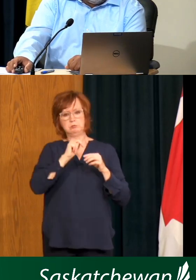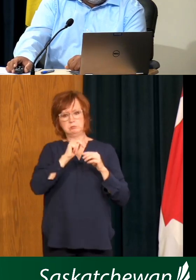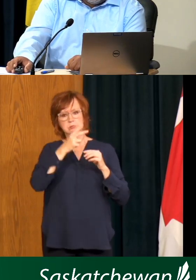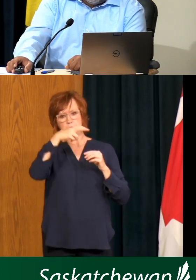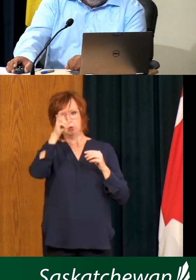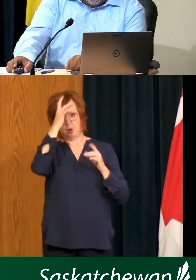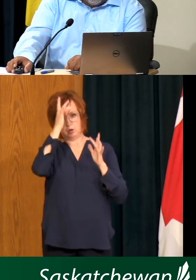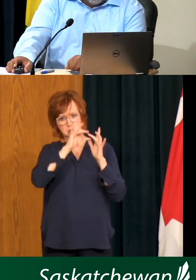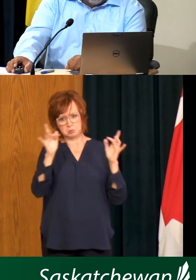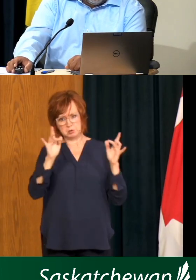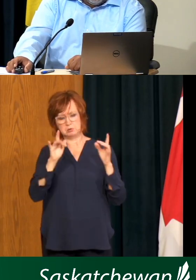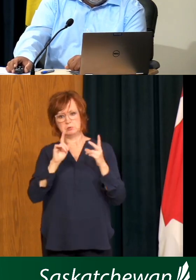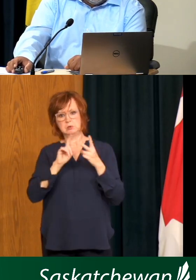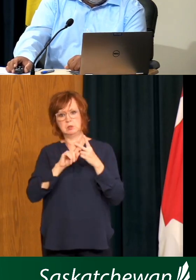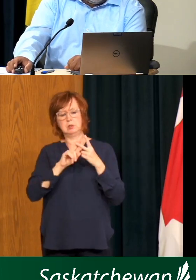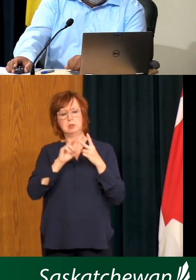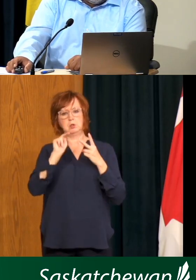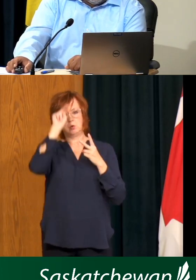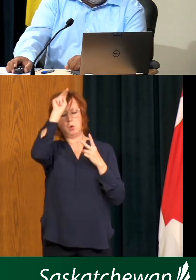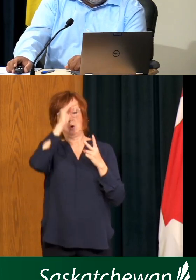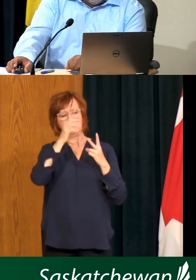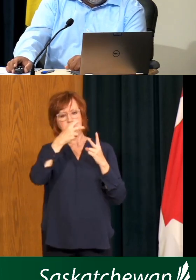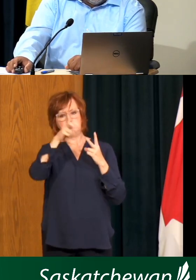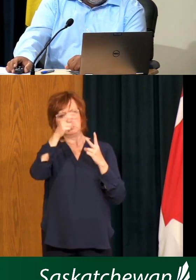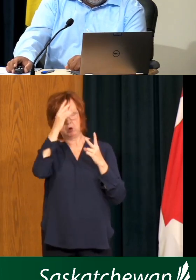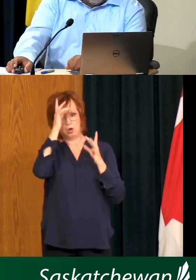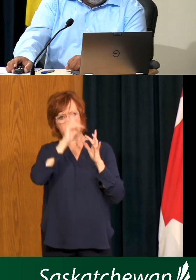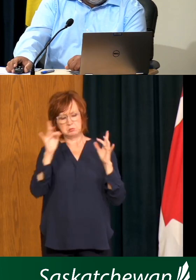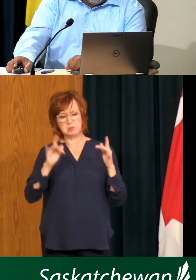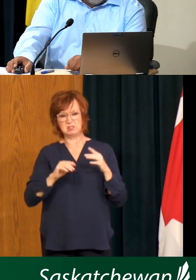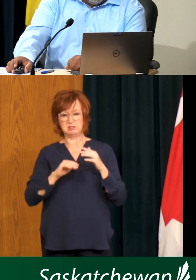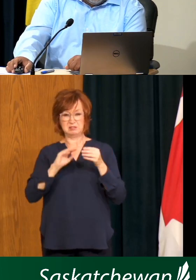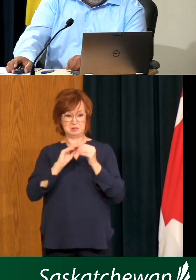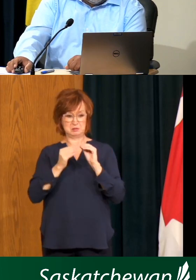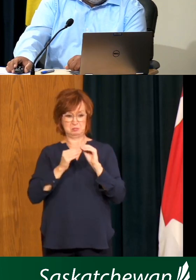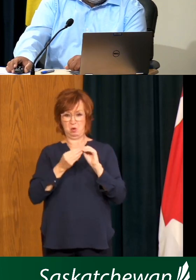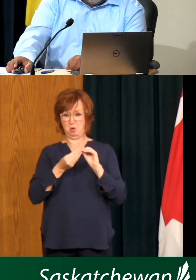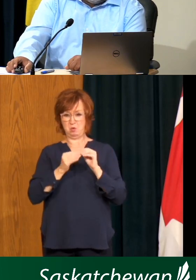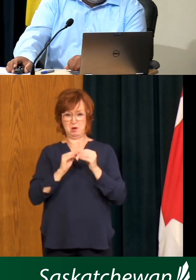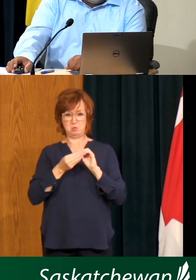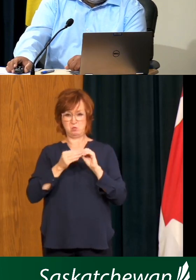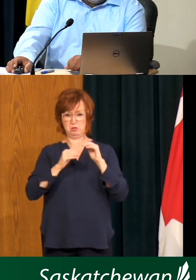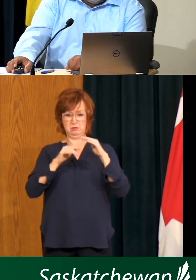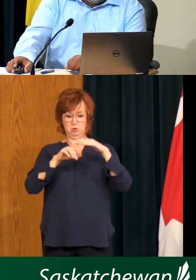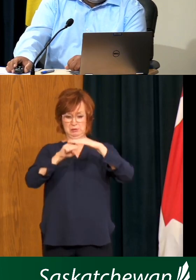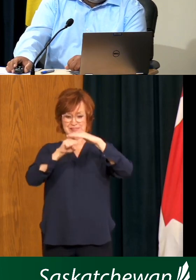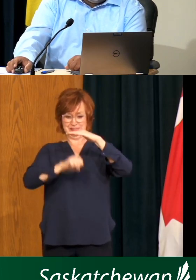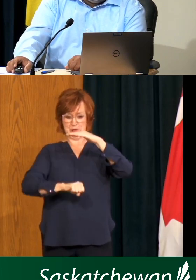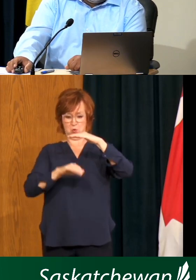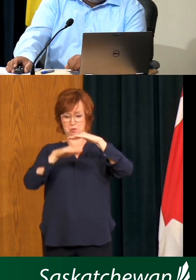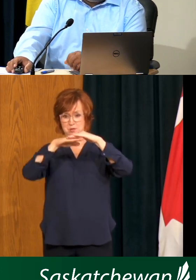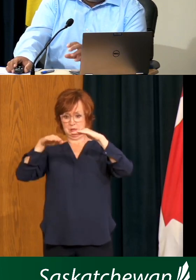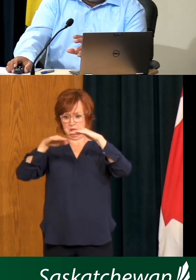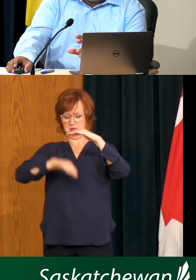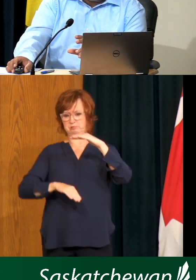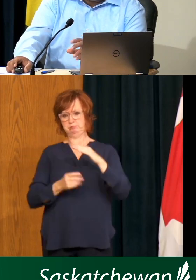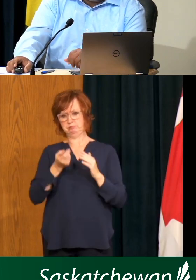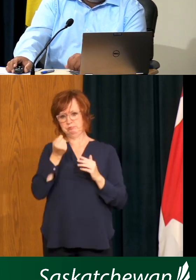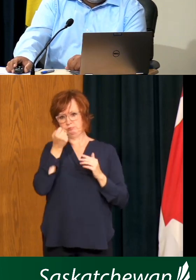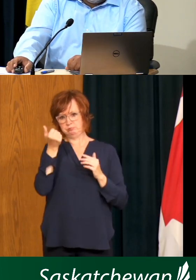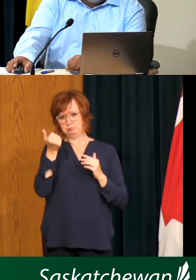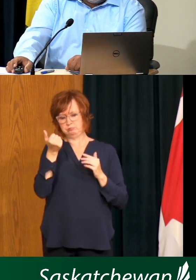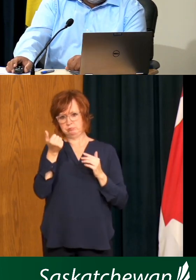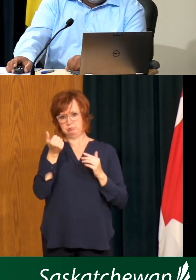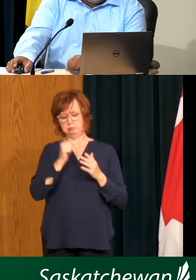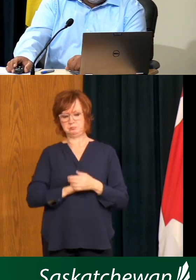north, lower in the central part of the province and in the south rural areas, but that has increased a